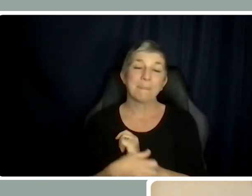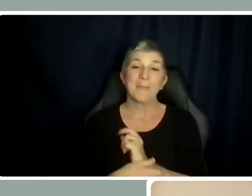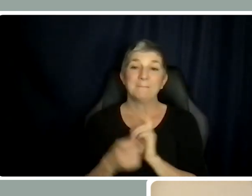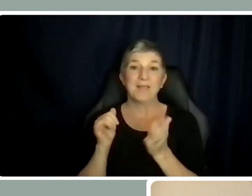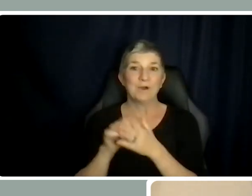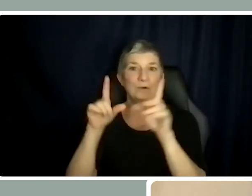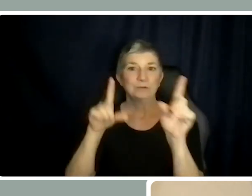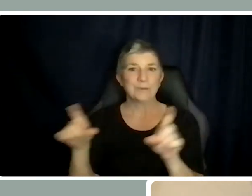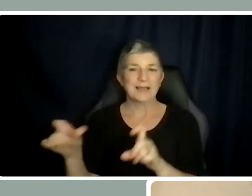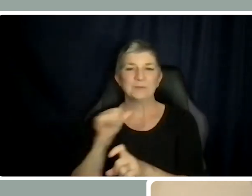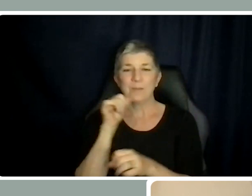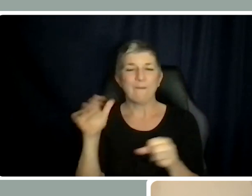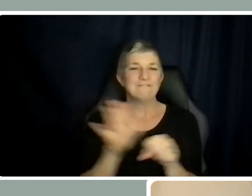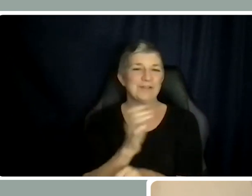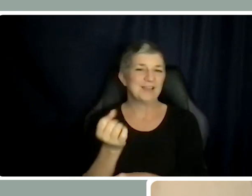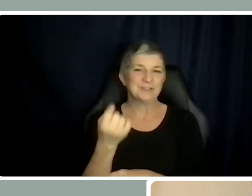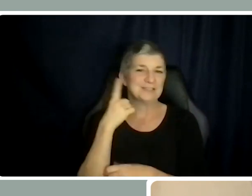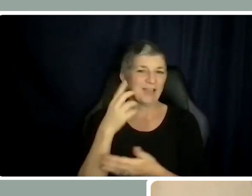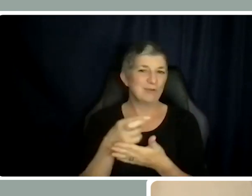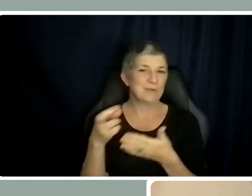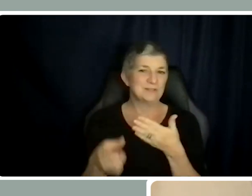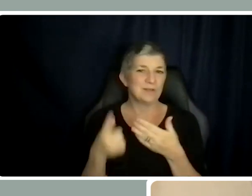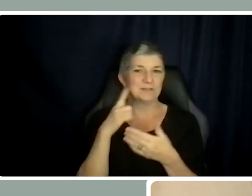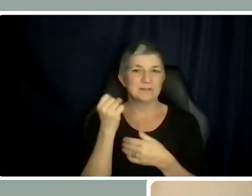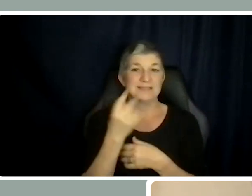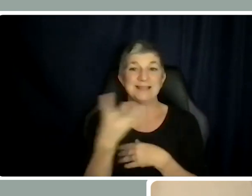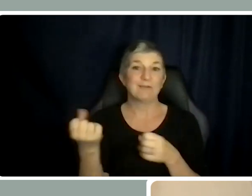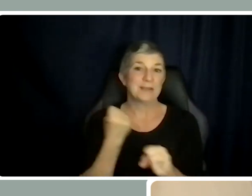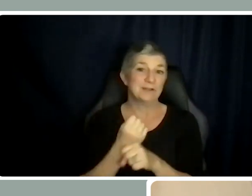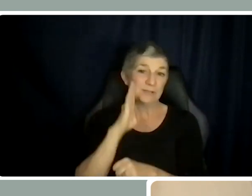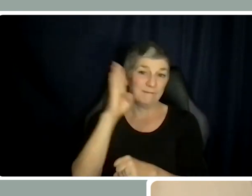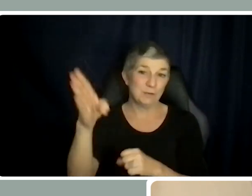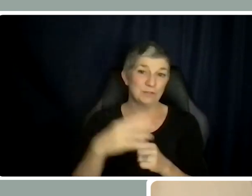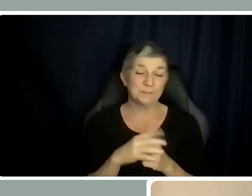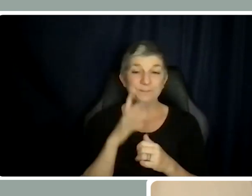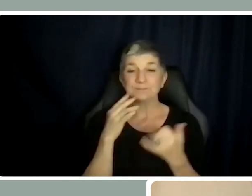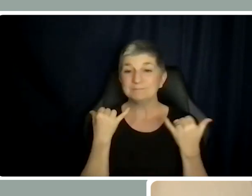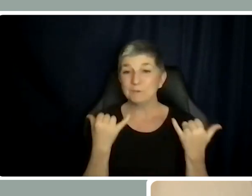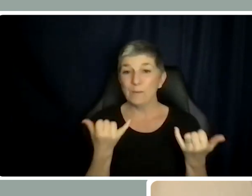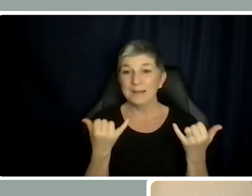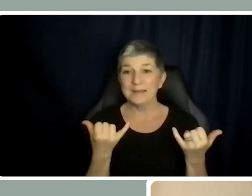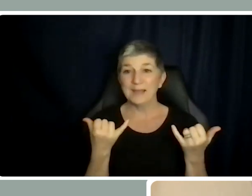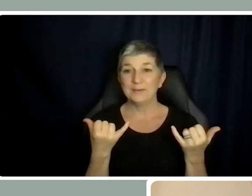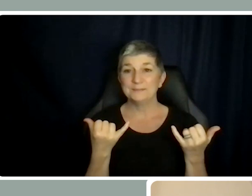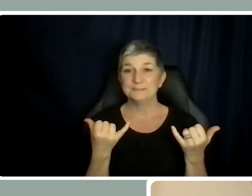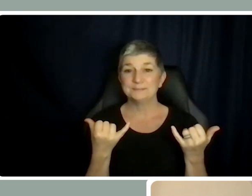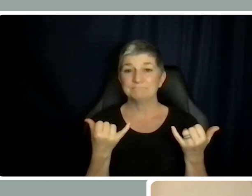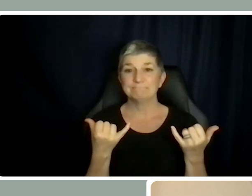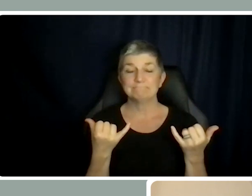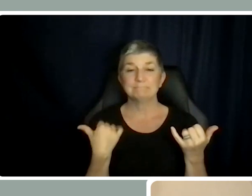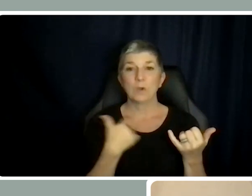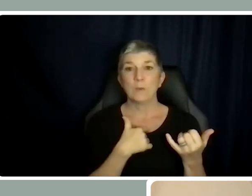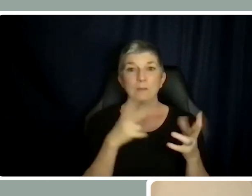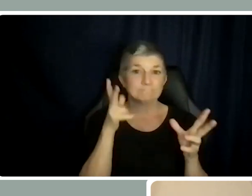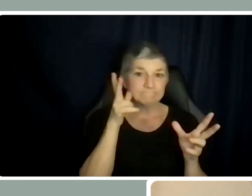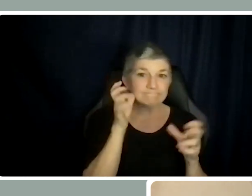trials, we're not going to fully understand their results for another number of years. So at this point, absolutely, we want to hear